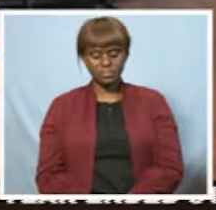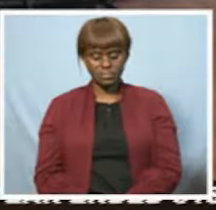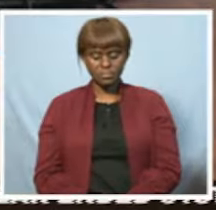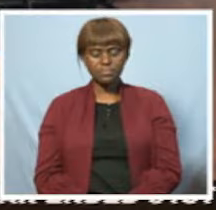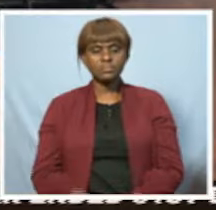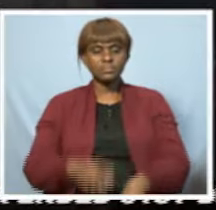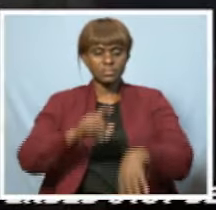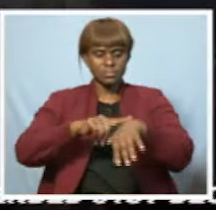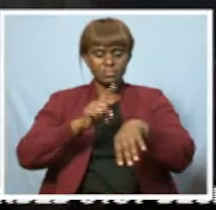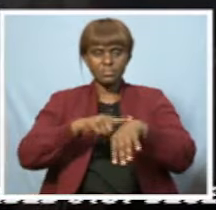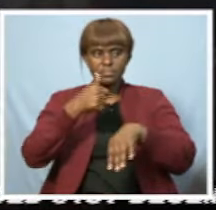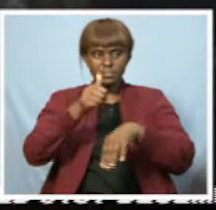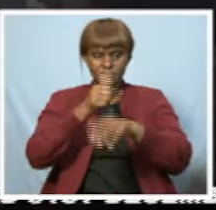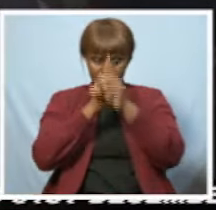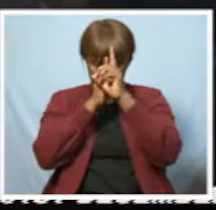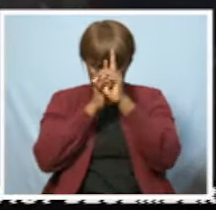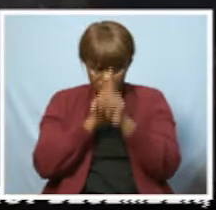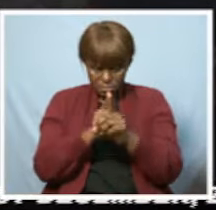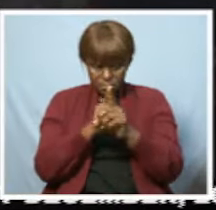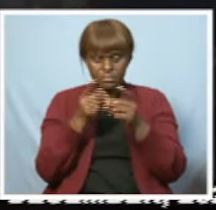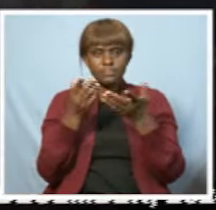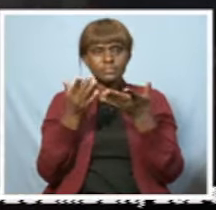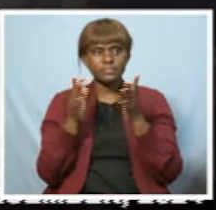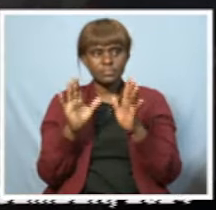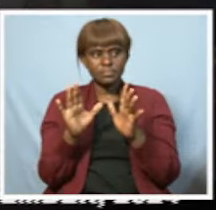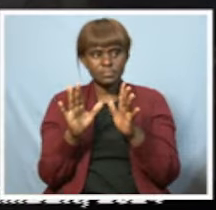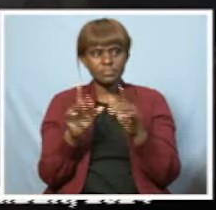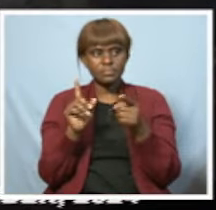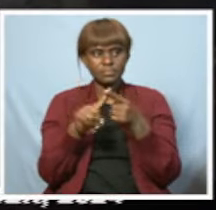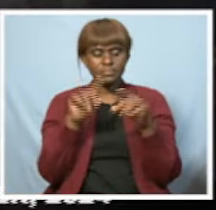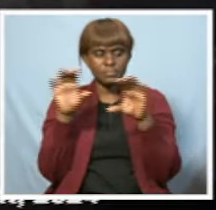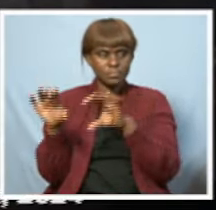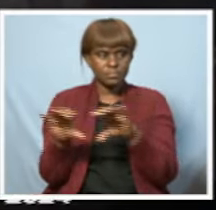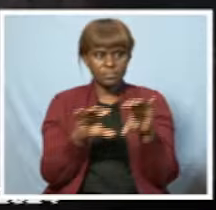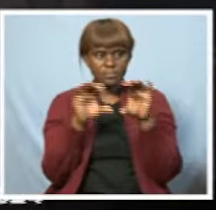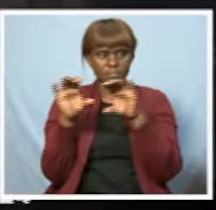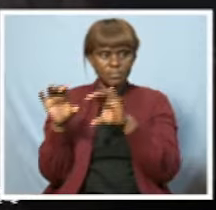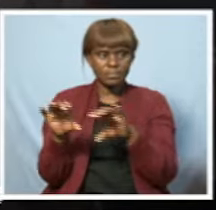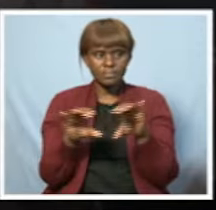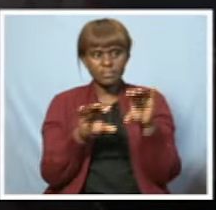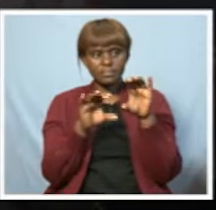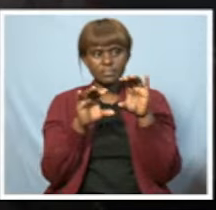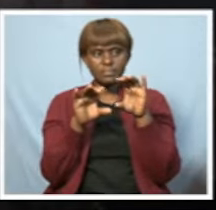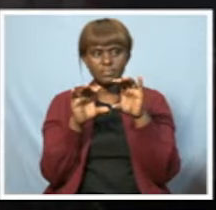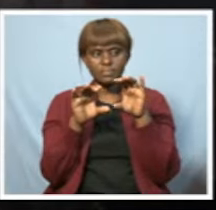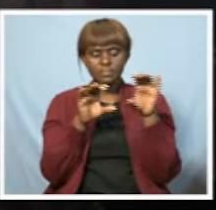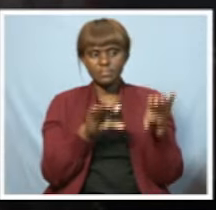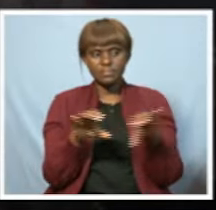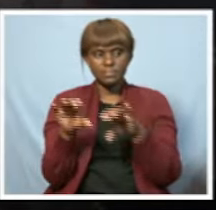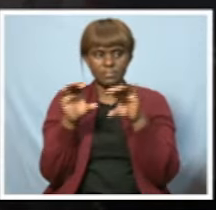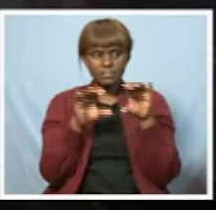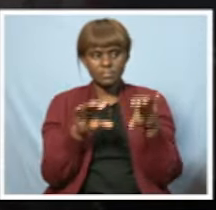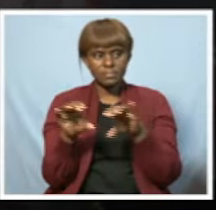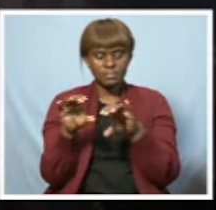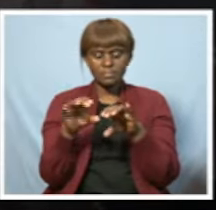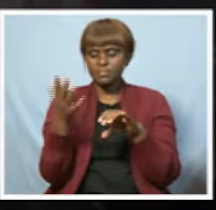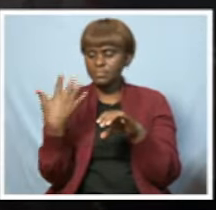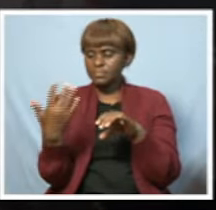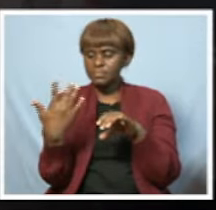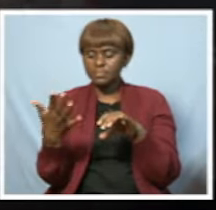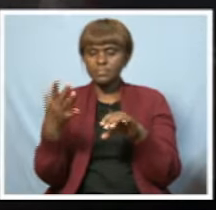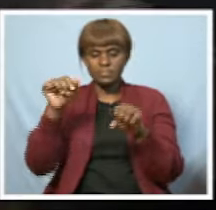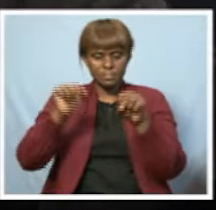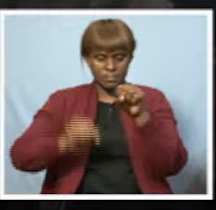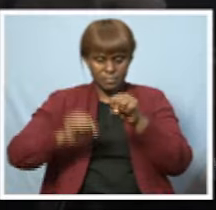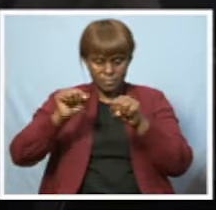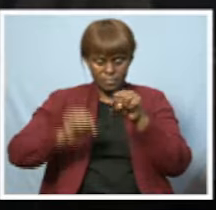The time that we decided to do the upgrading of the existing hand pump